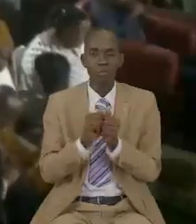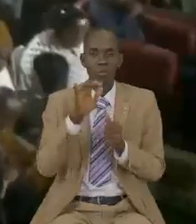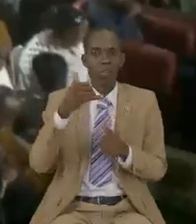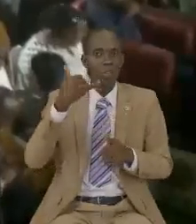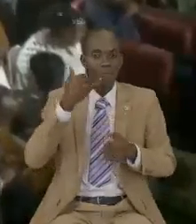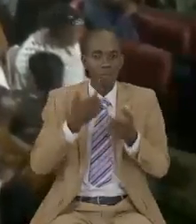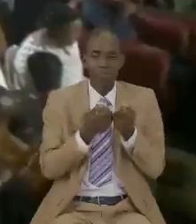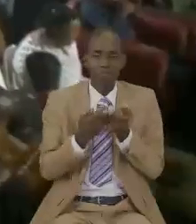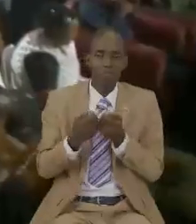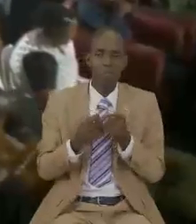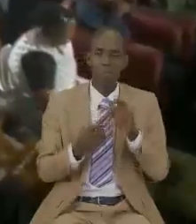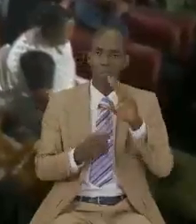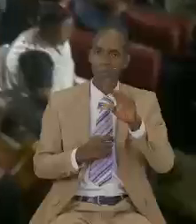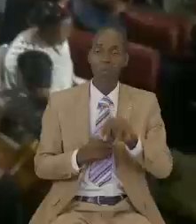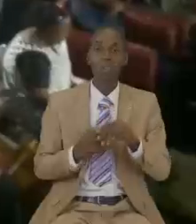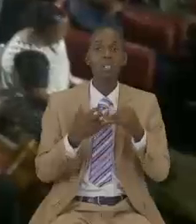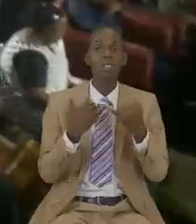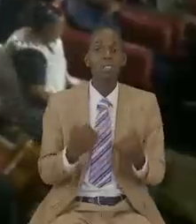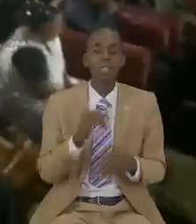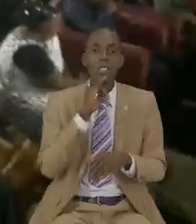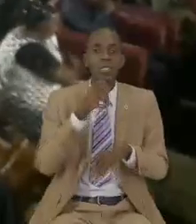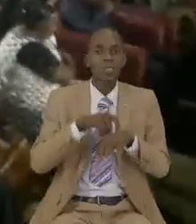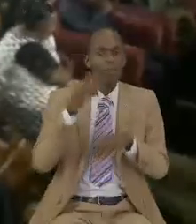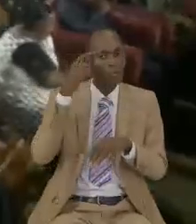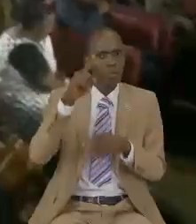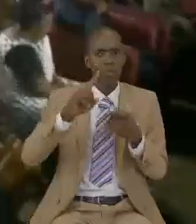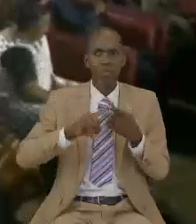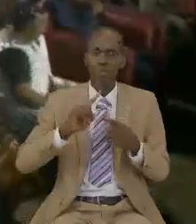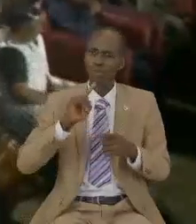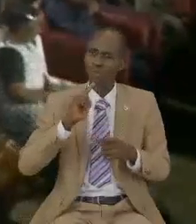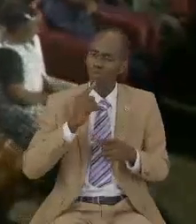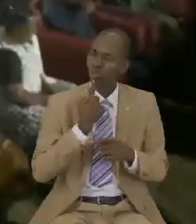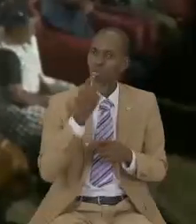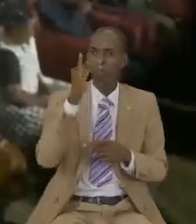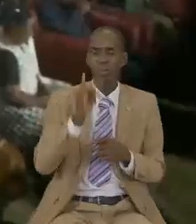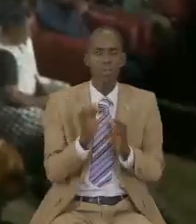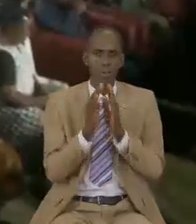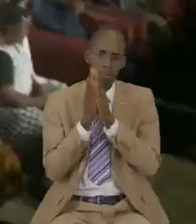Through the message delivered by the servant of the Lord,